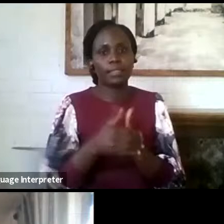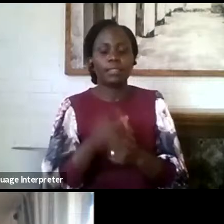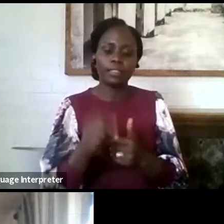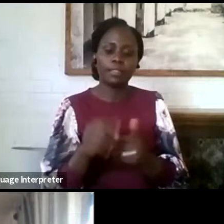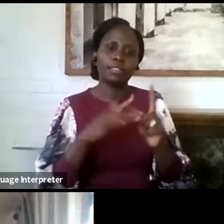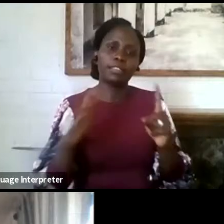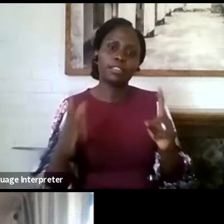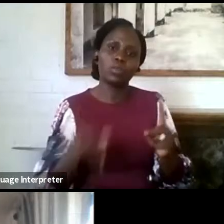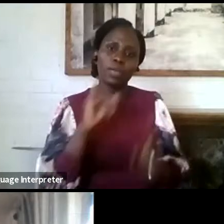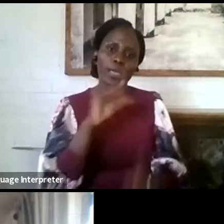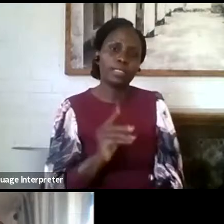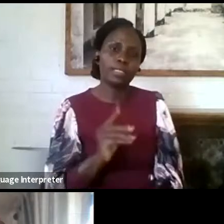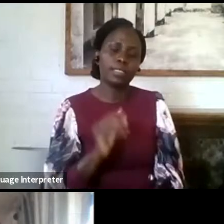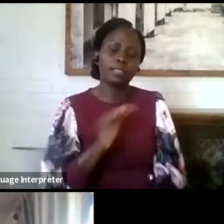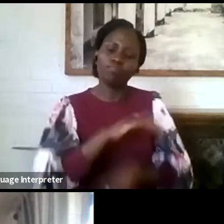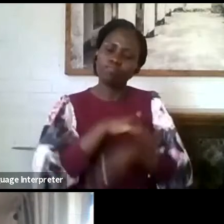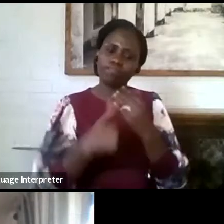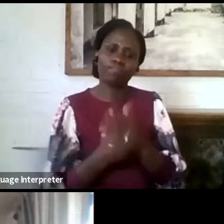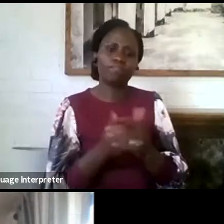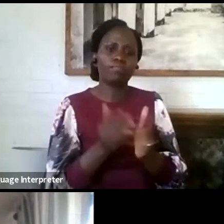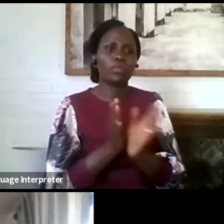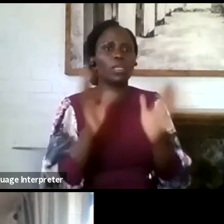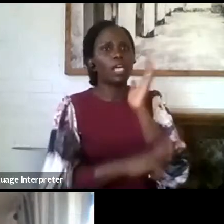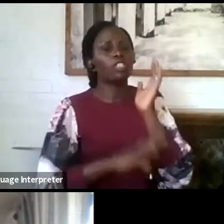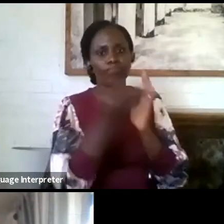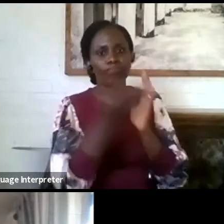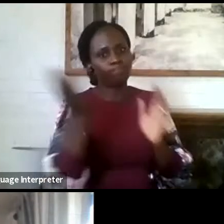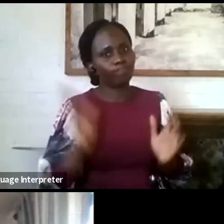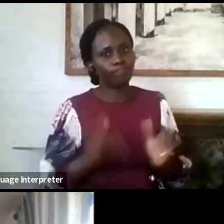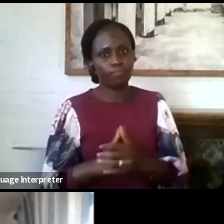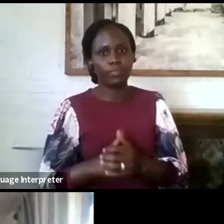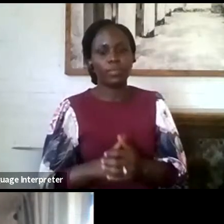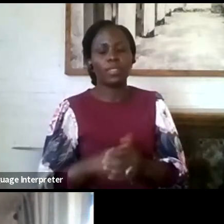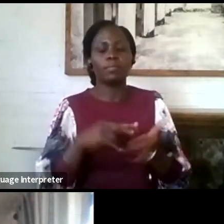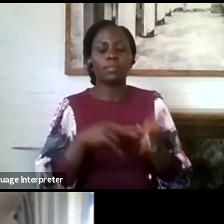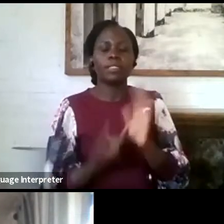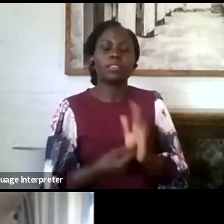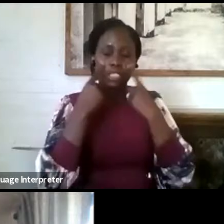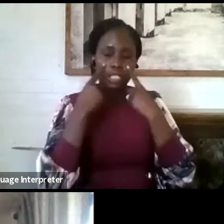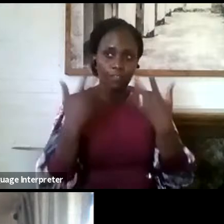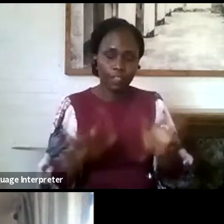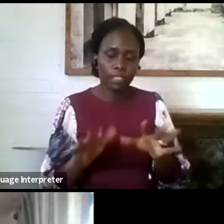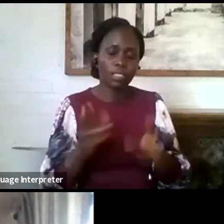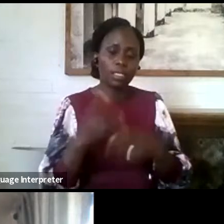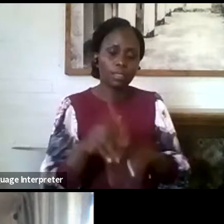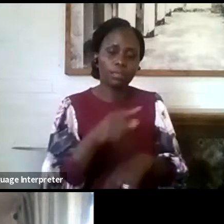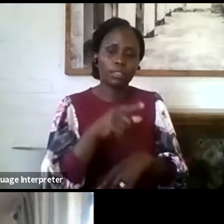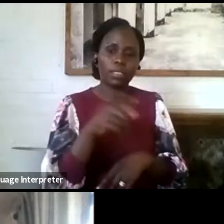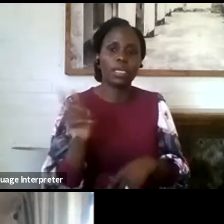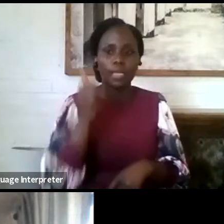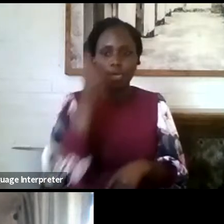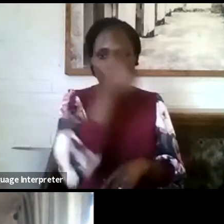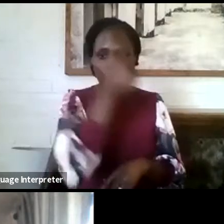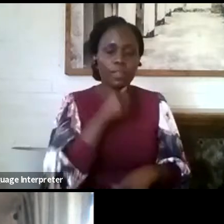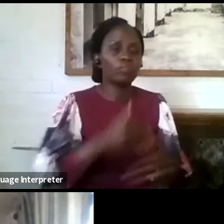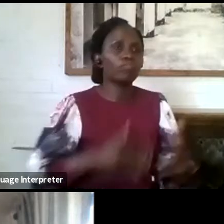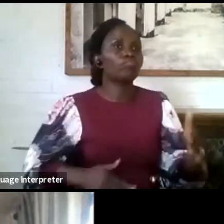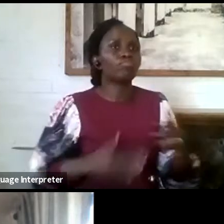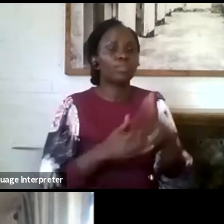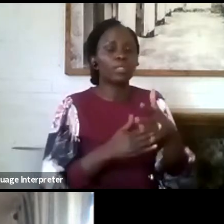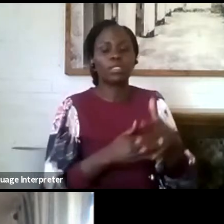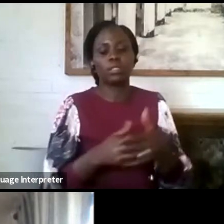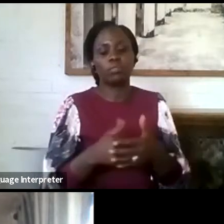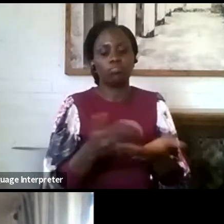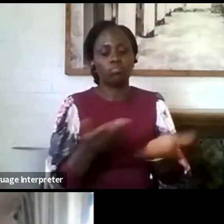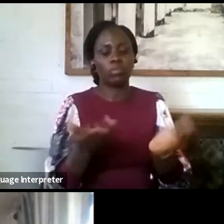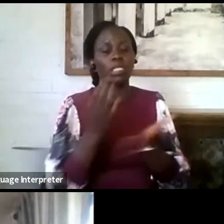country. So we've seen that functional ID systems in Africa often are limited in scope. People in some villages don't have access.